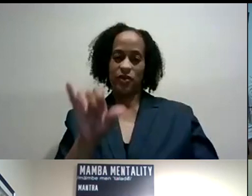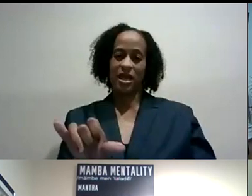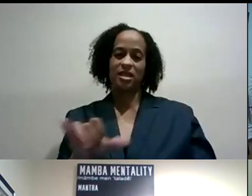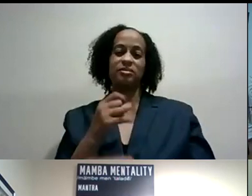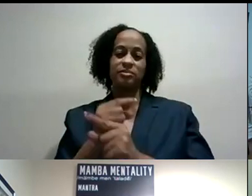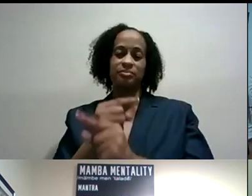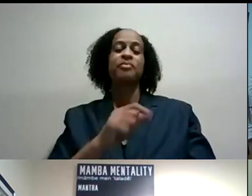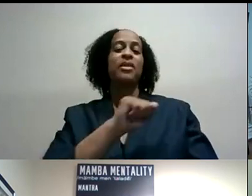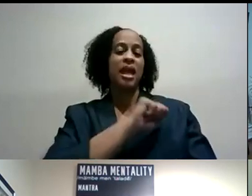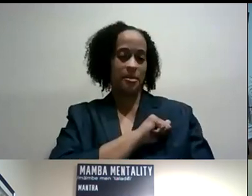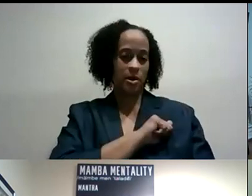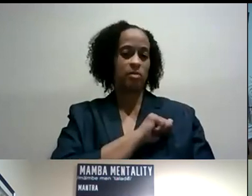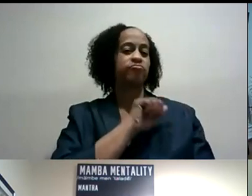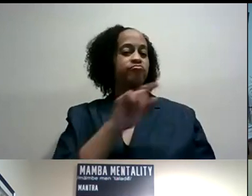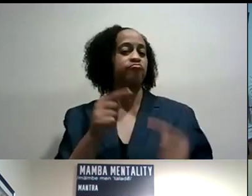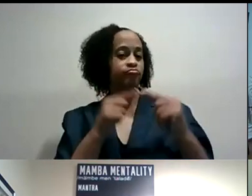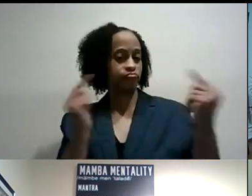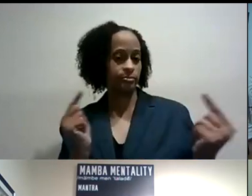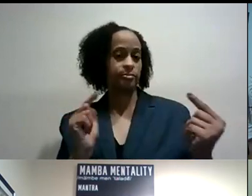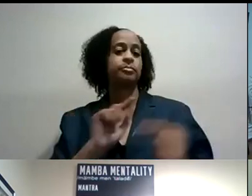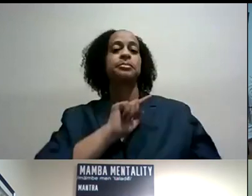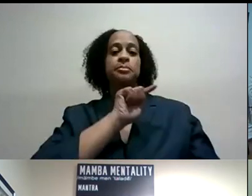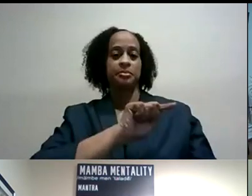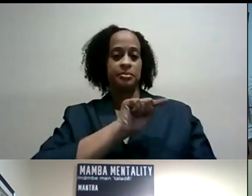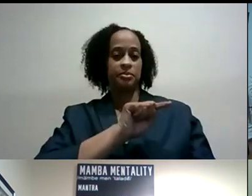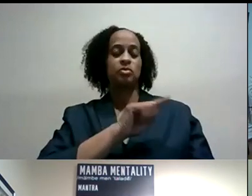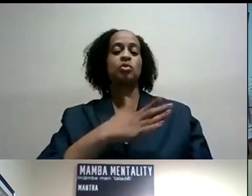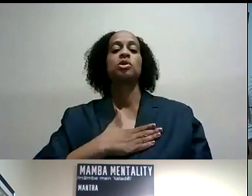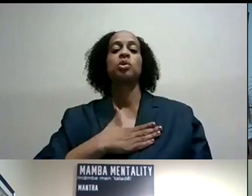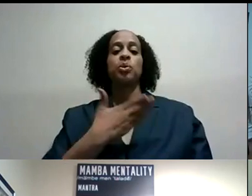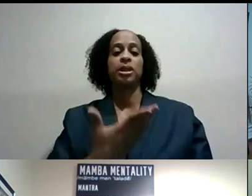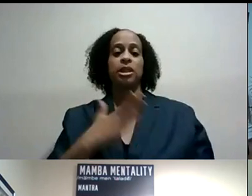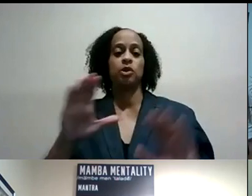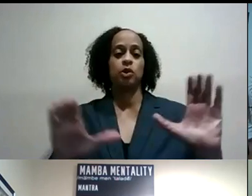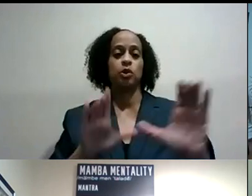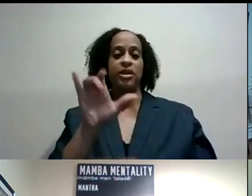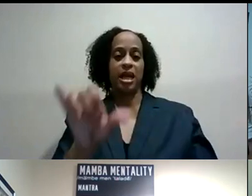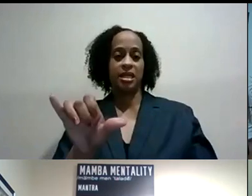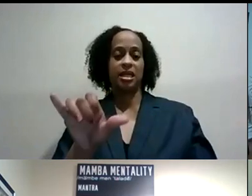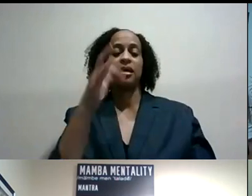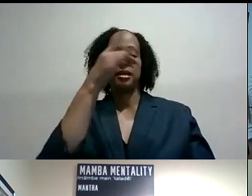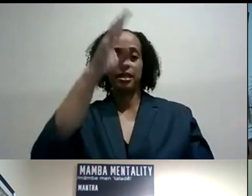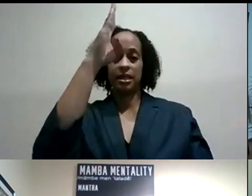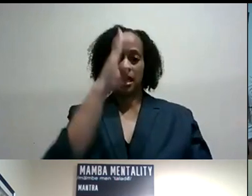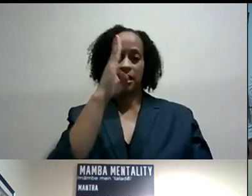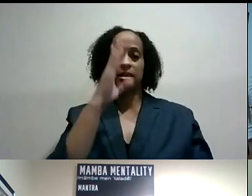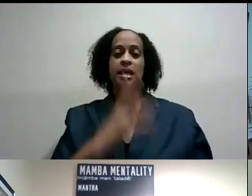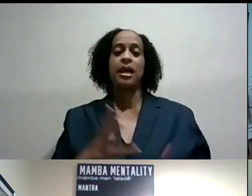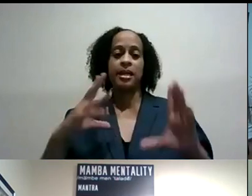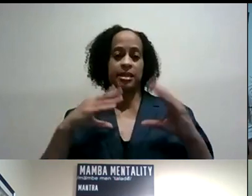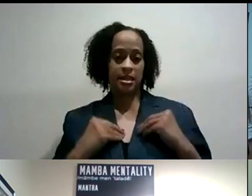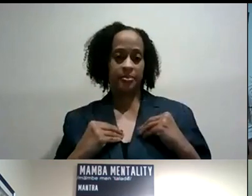Right. Abel, on the other hand, was willing to do that. and God